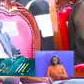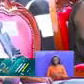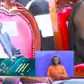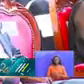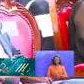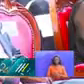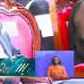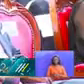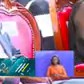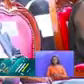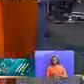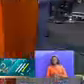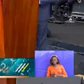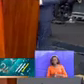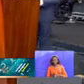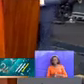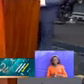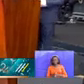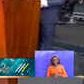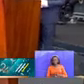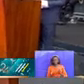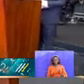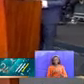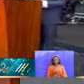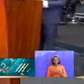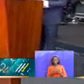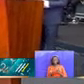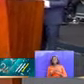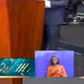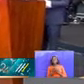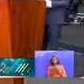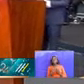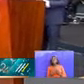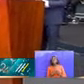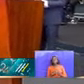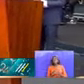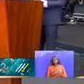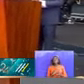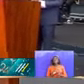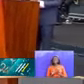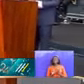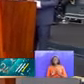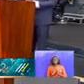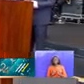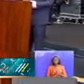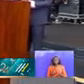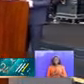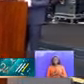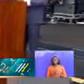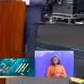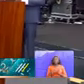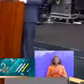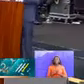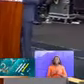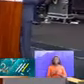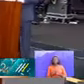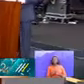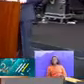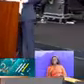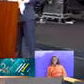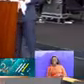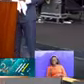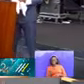ways H that the word of God is so mysterious because when you deal with the word of God you can